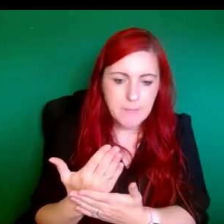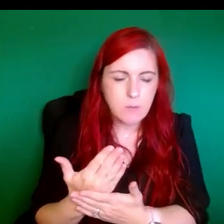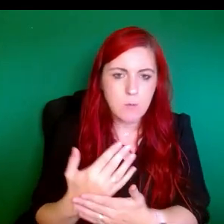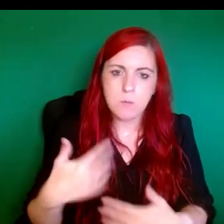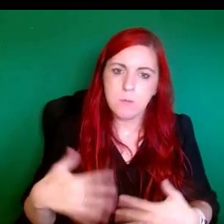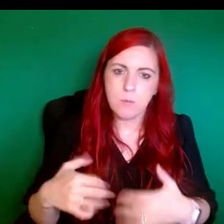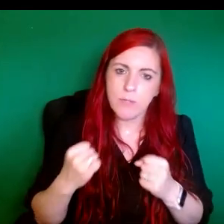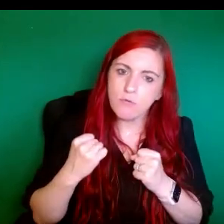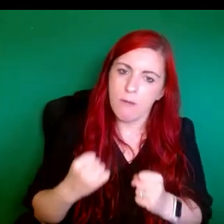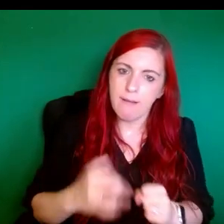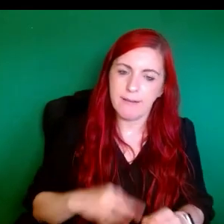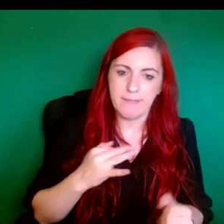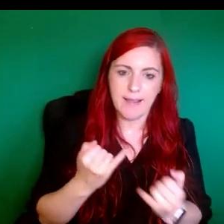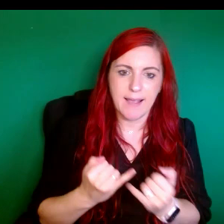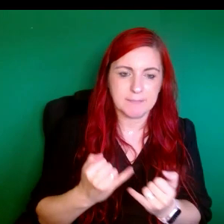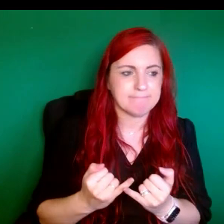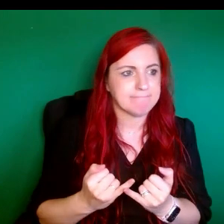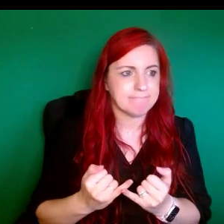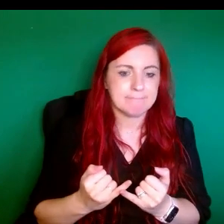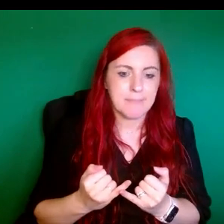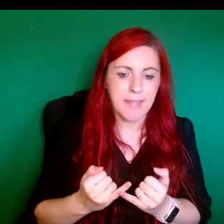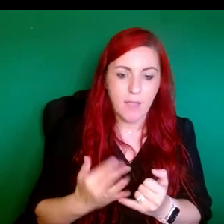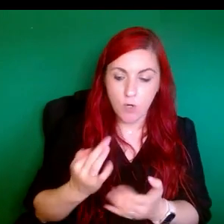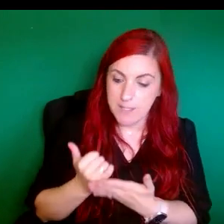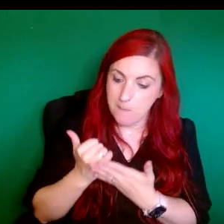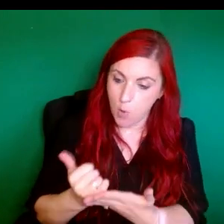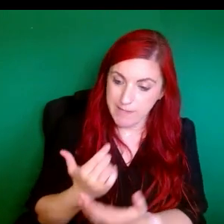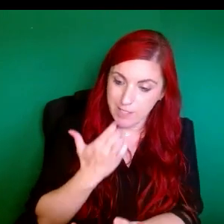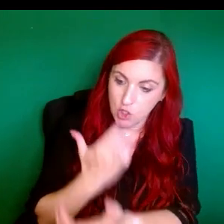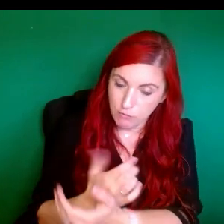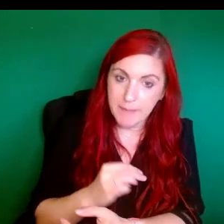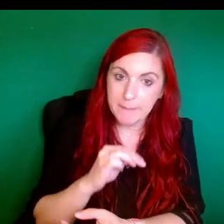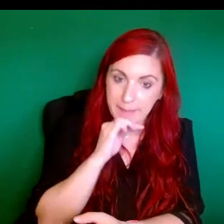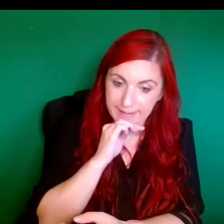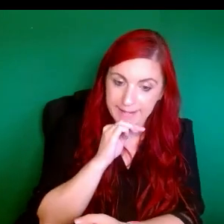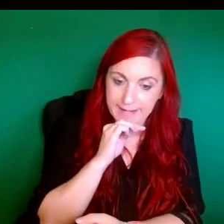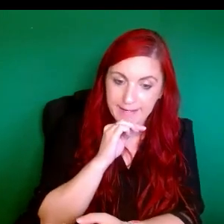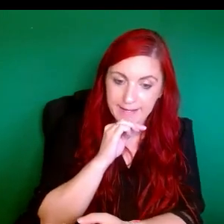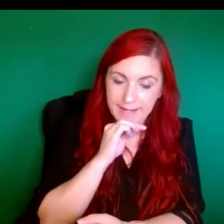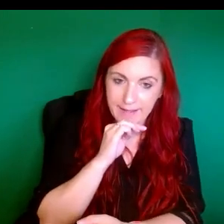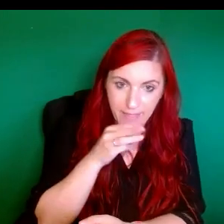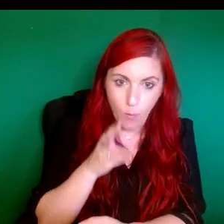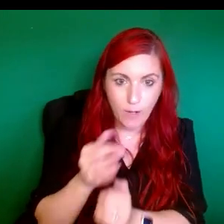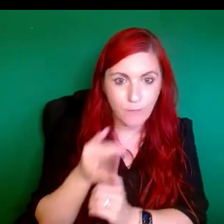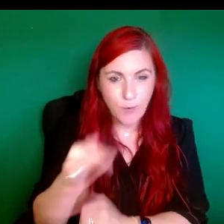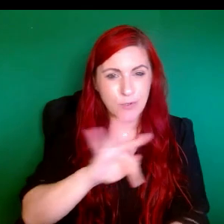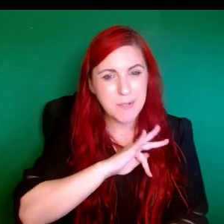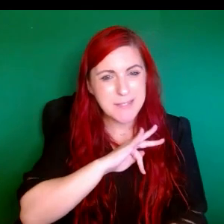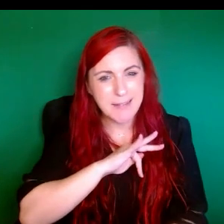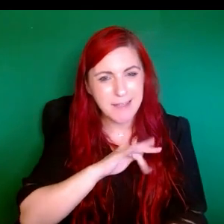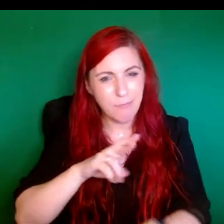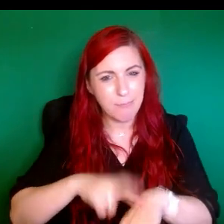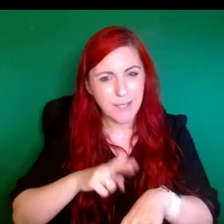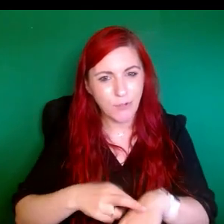will support children to themselves have more fulfilled lives and brighter futures, and hopefully futures where they will not